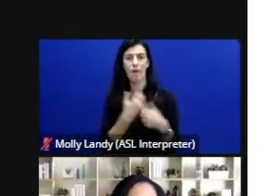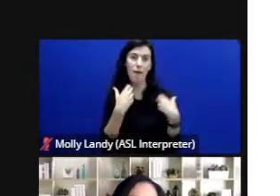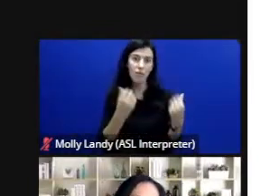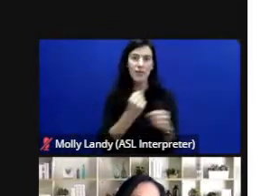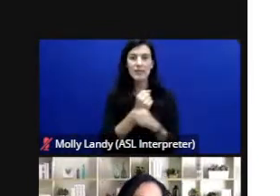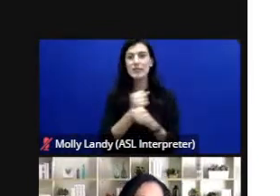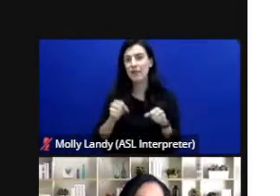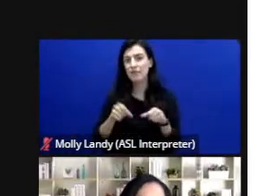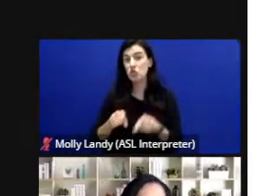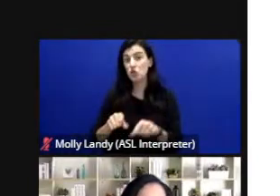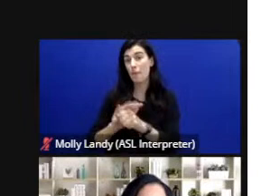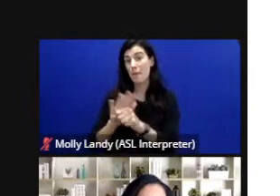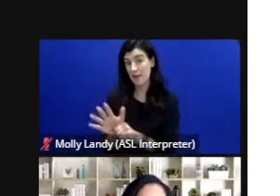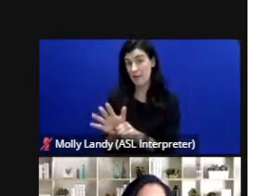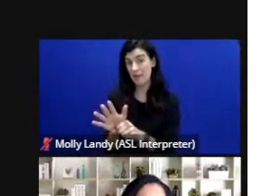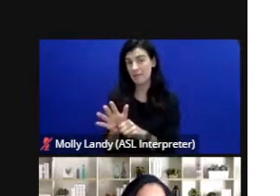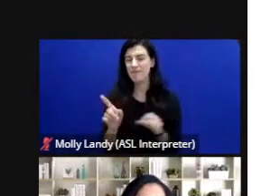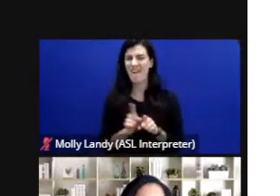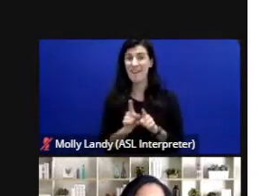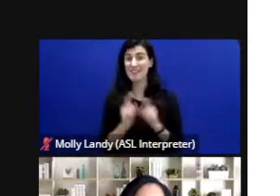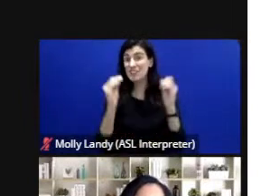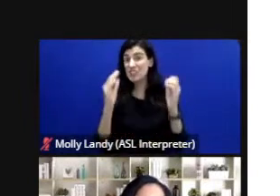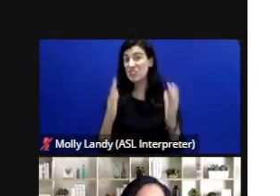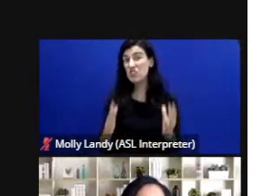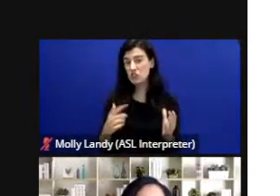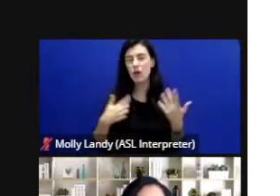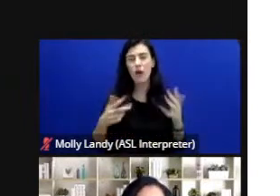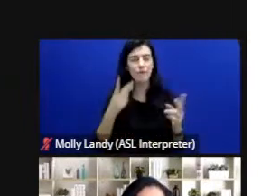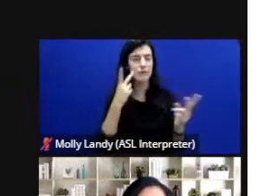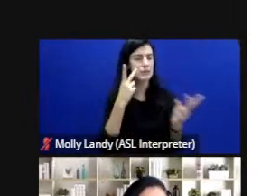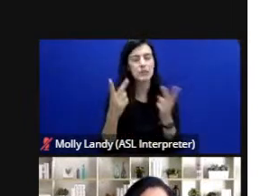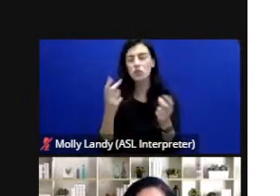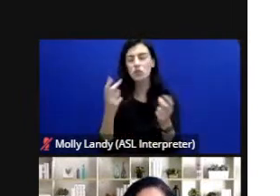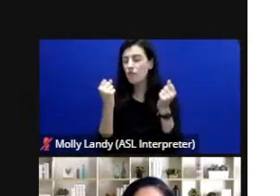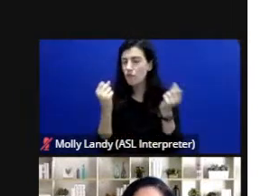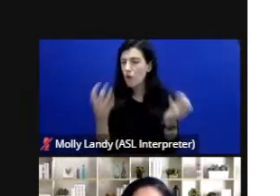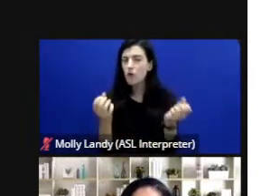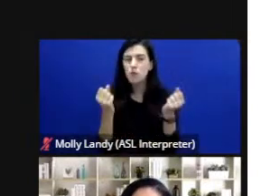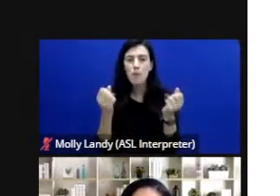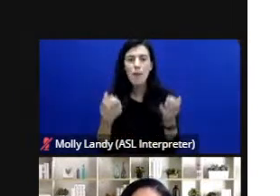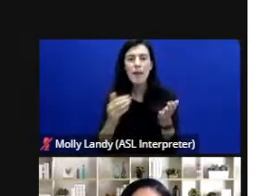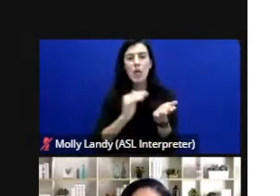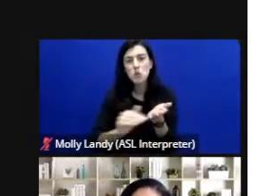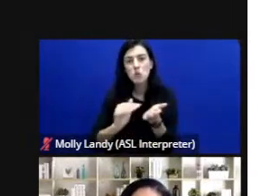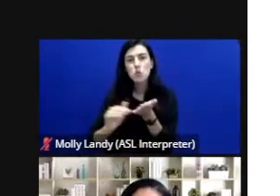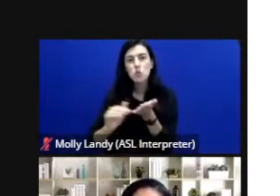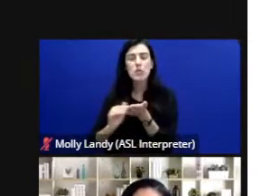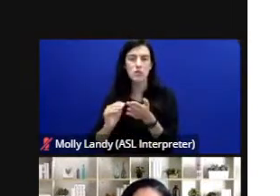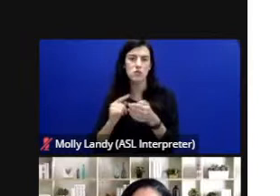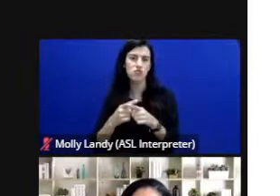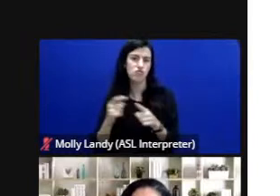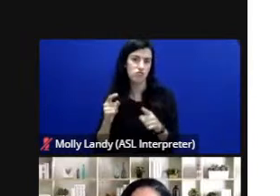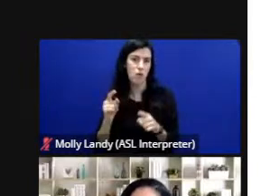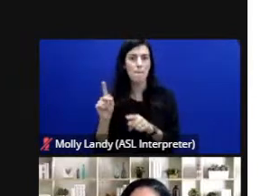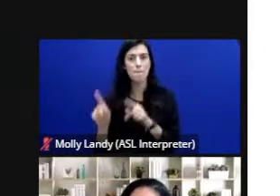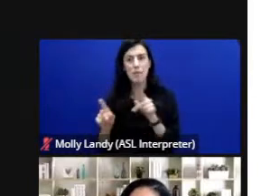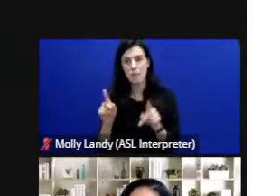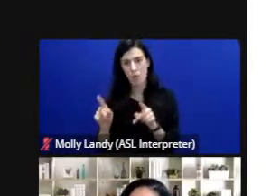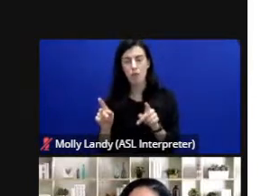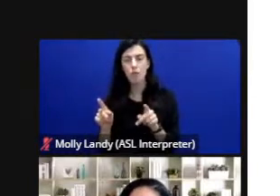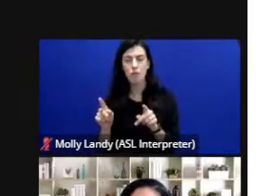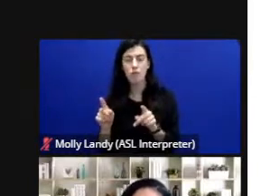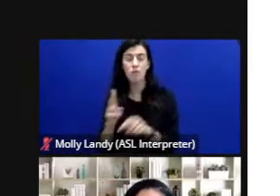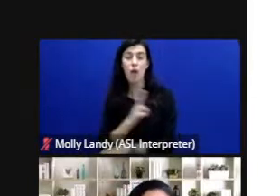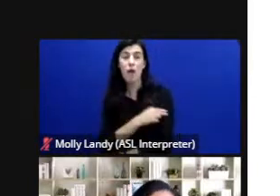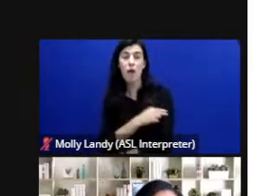As a teacher, I have seen far too many excuses coming from people's hospital admissions and